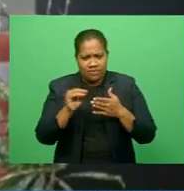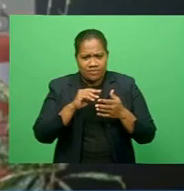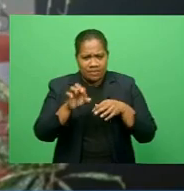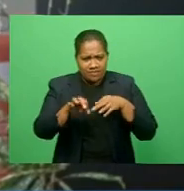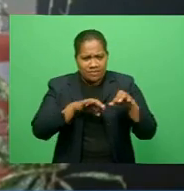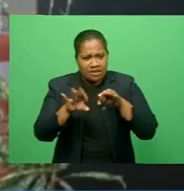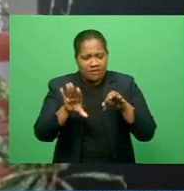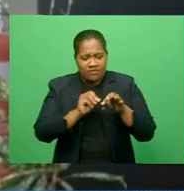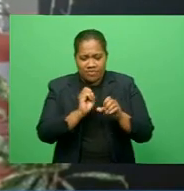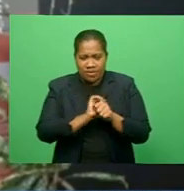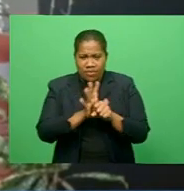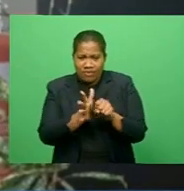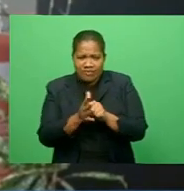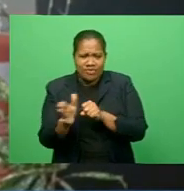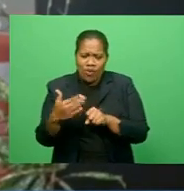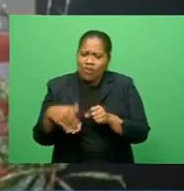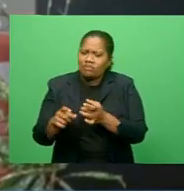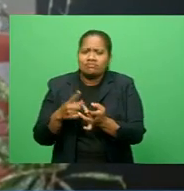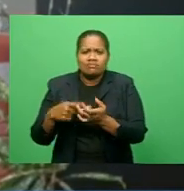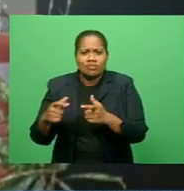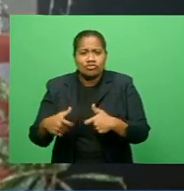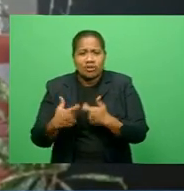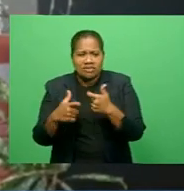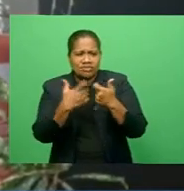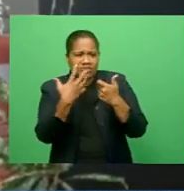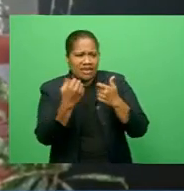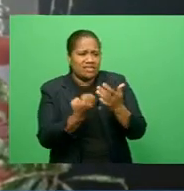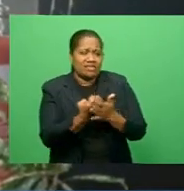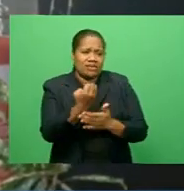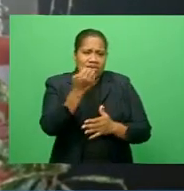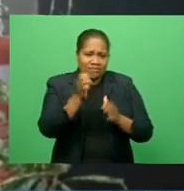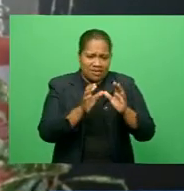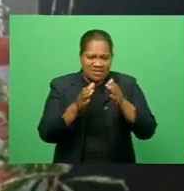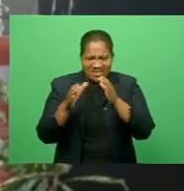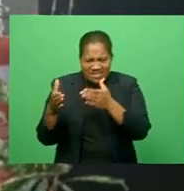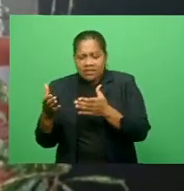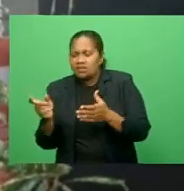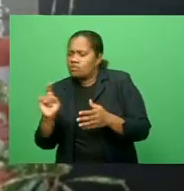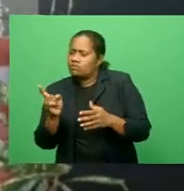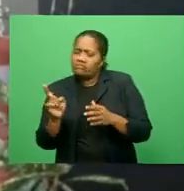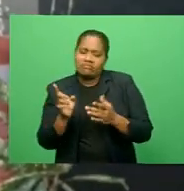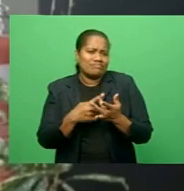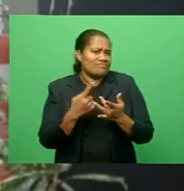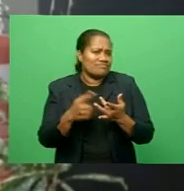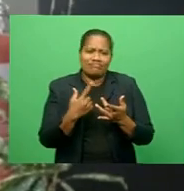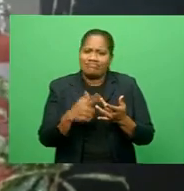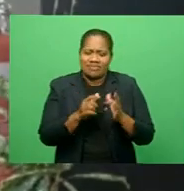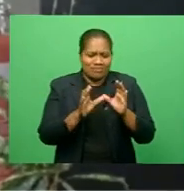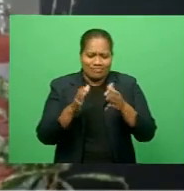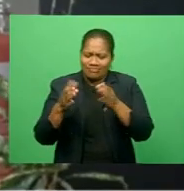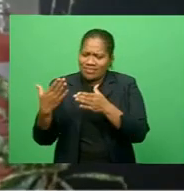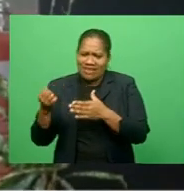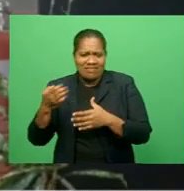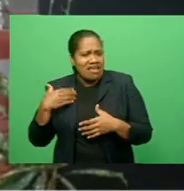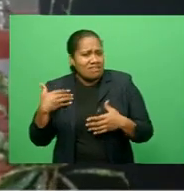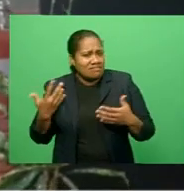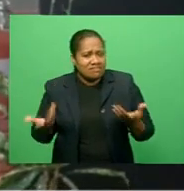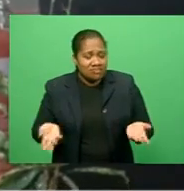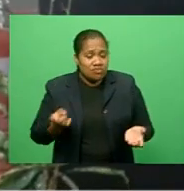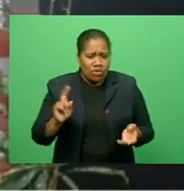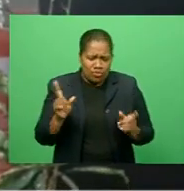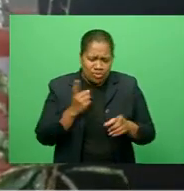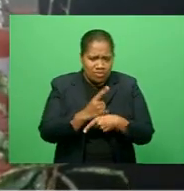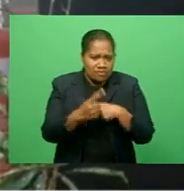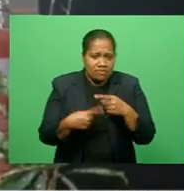all the challenges that it's brought to the economic sector, social sector, whatever sector, health sector that we're talking about, that the